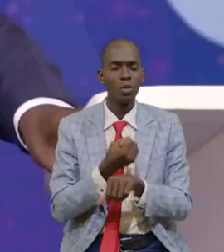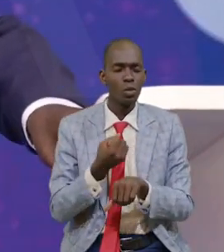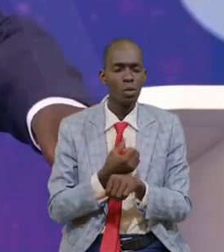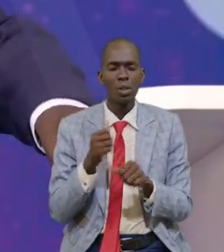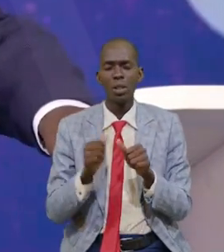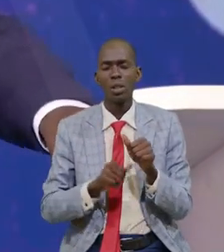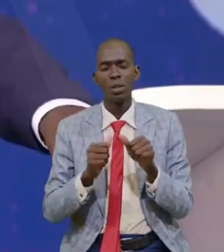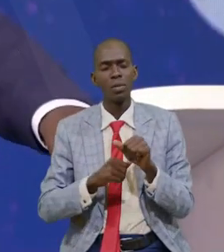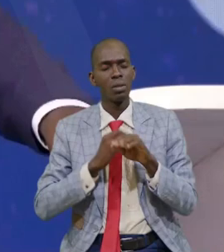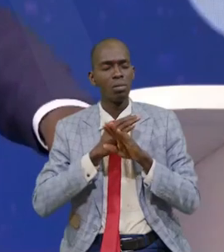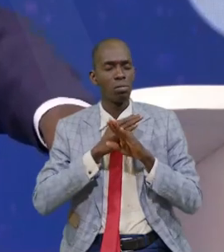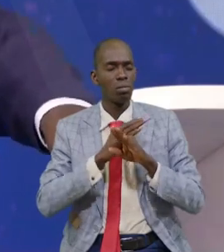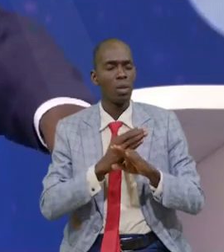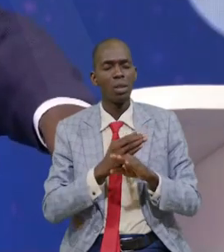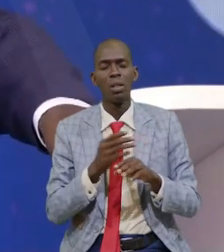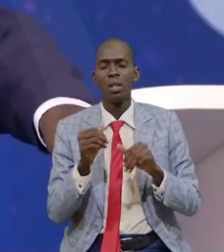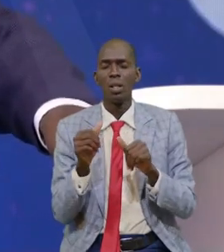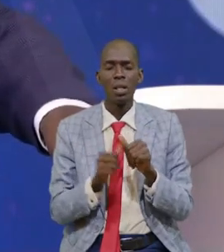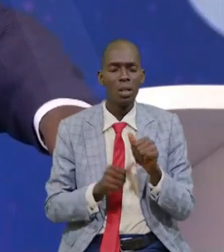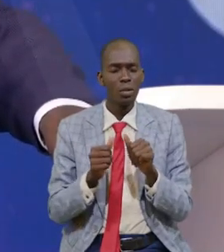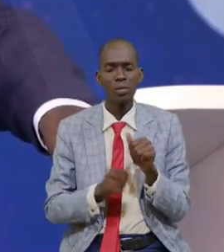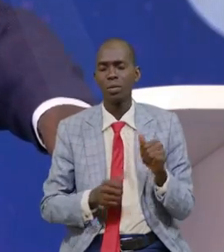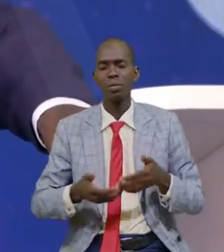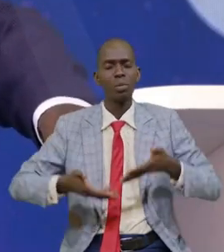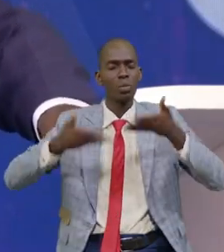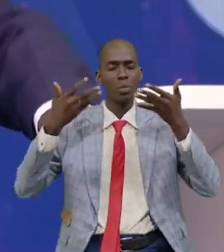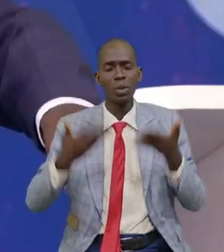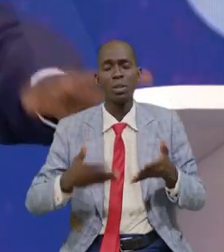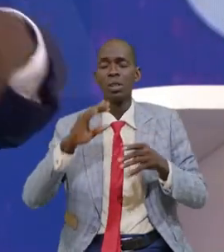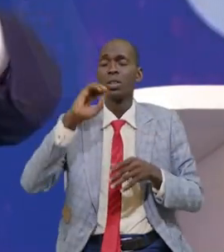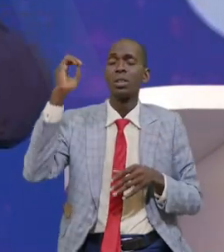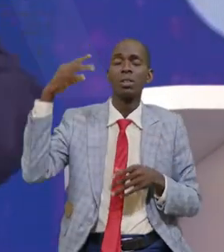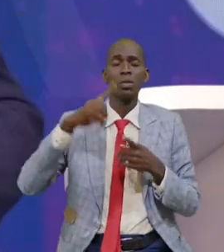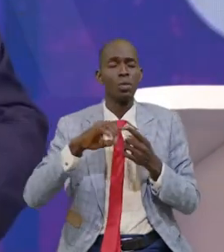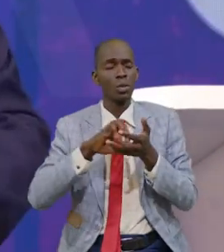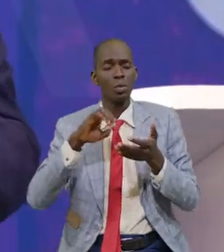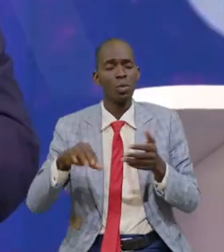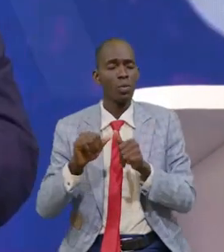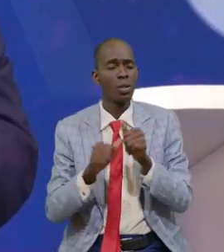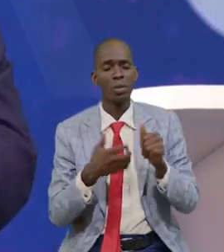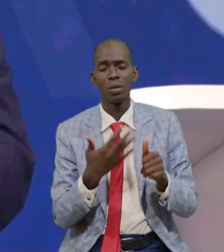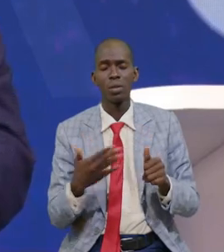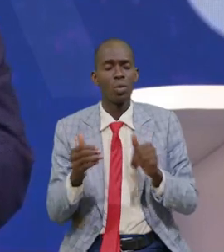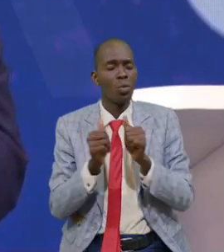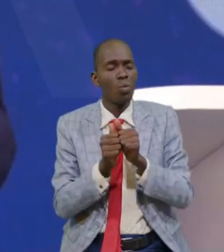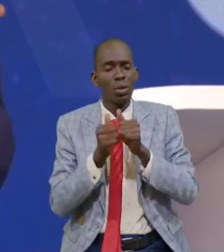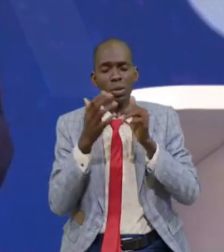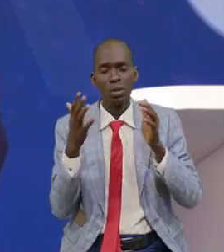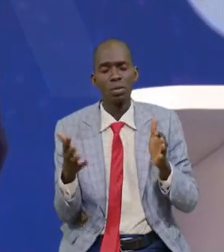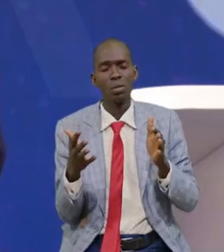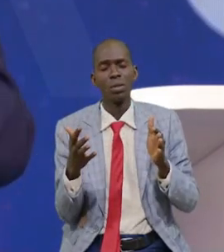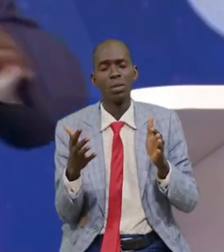hindrance, and every heavy weight. Grace to remove everything without